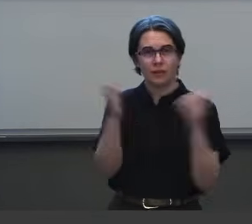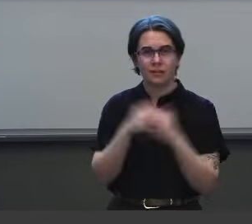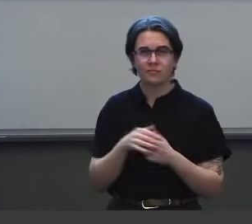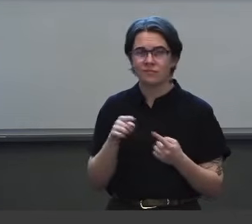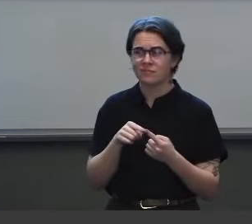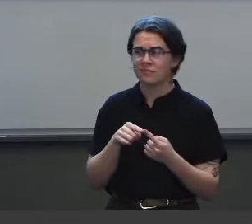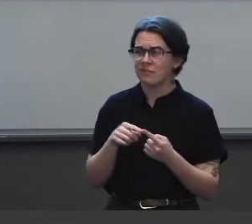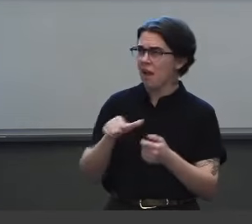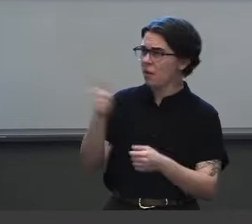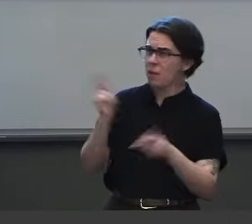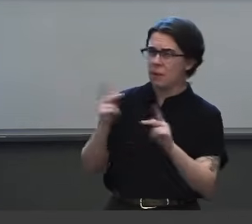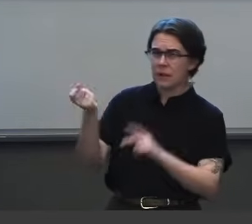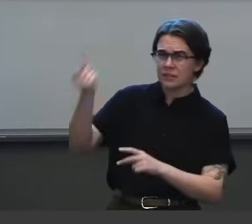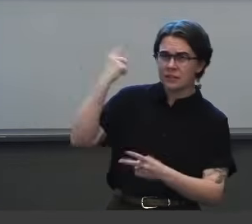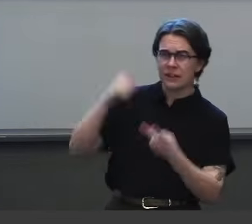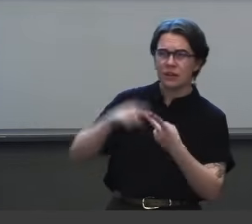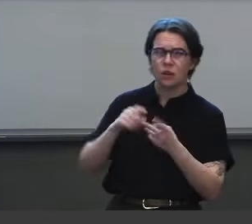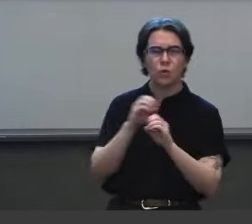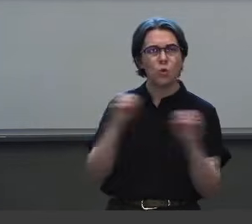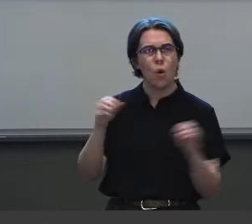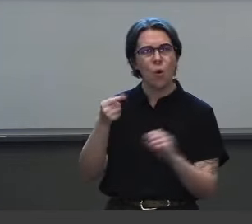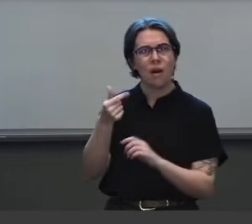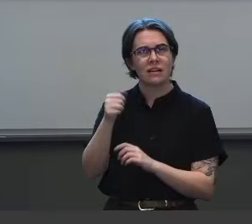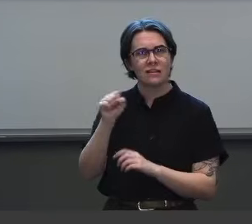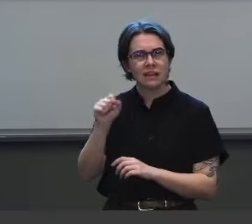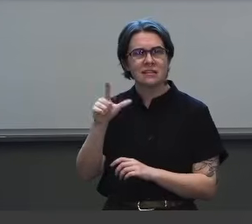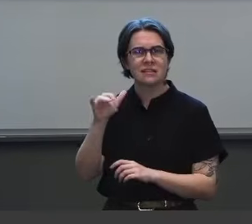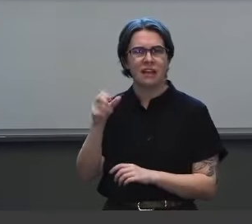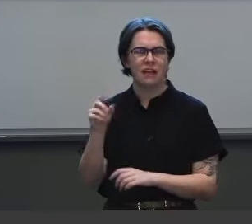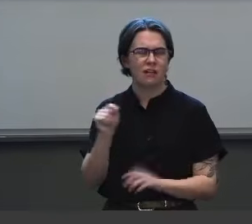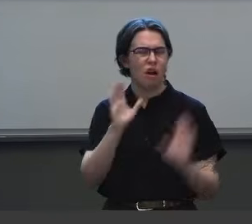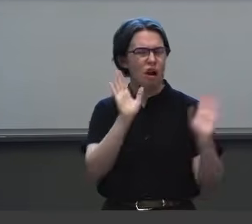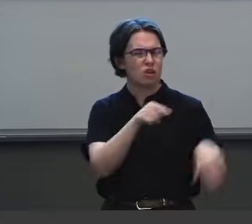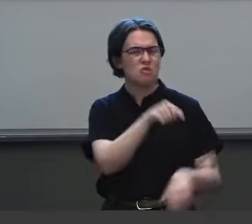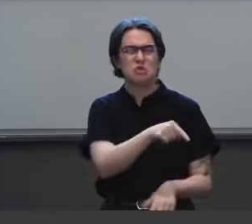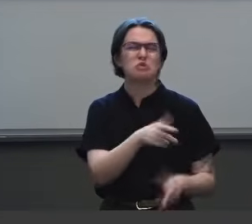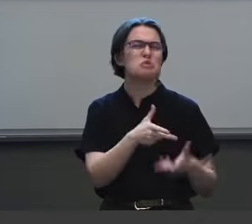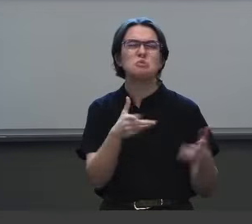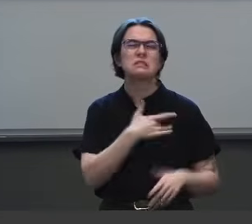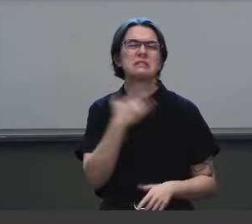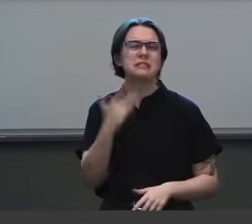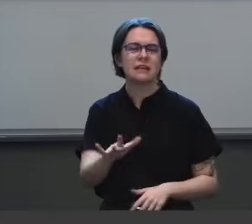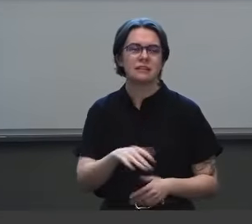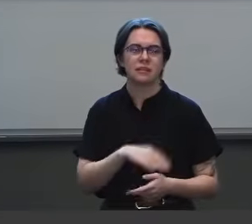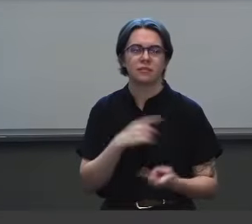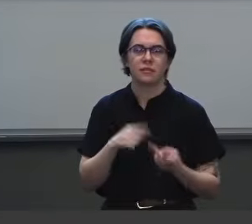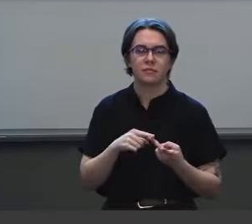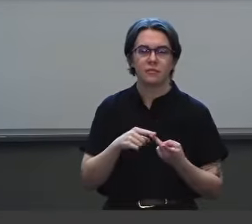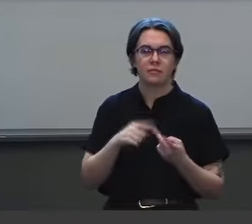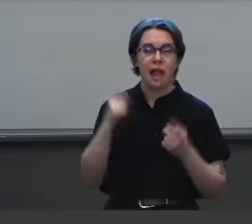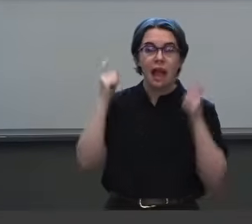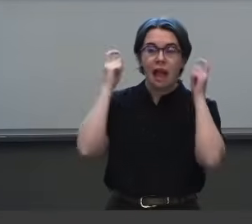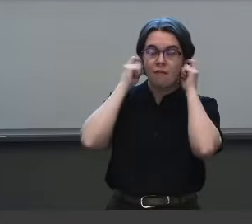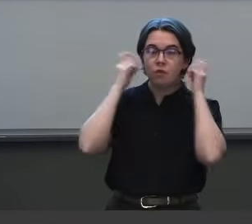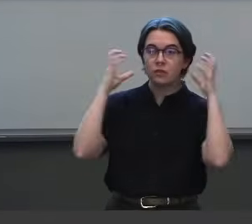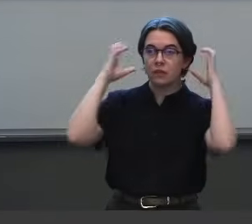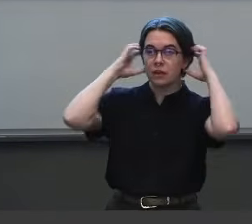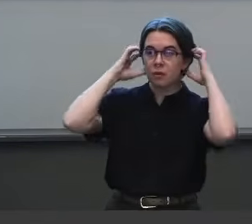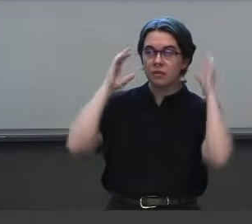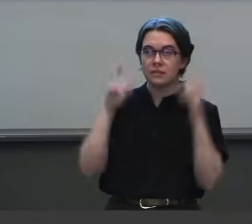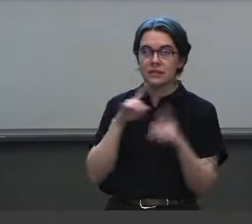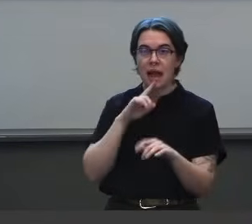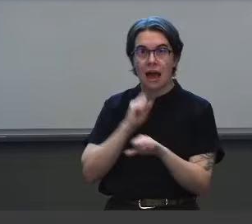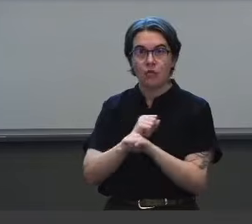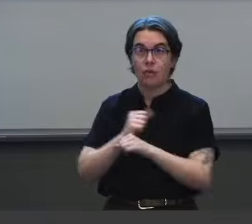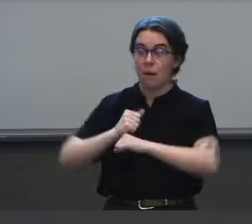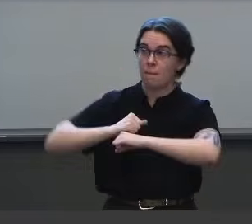gaslighting, you're too sensitive, ability to tune out triggering sounds, headphones or earmuffs that block background noise but allow a